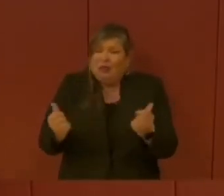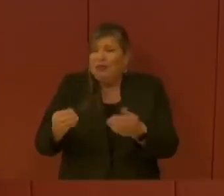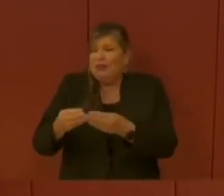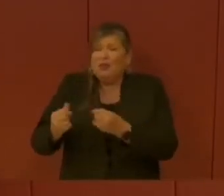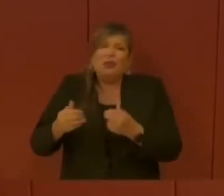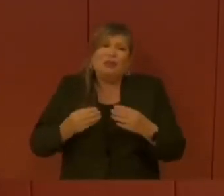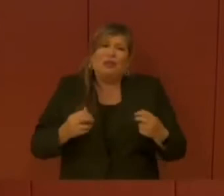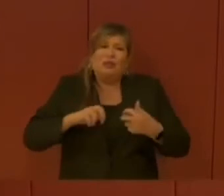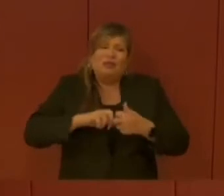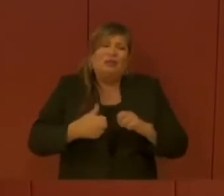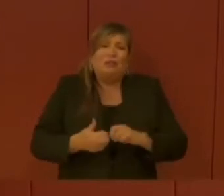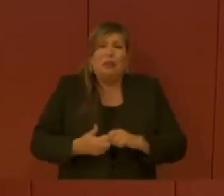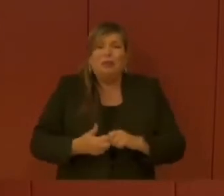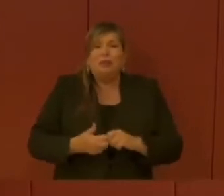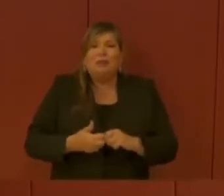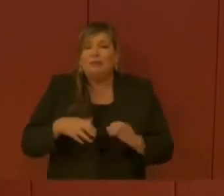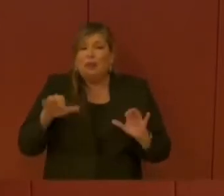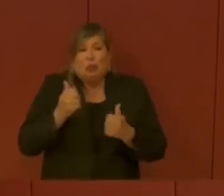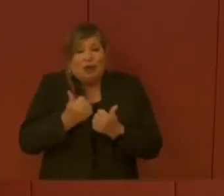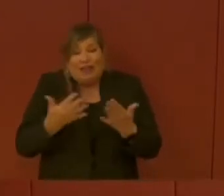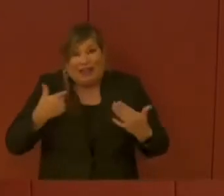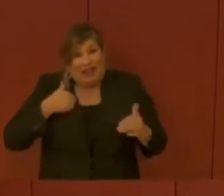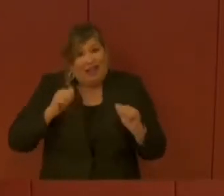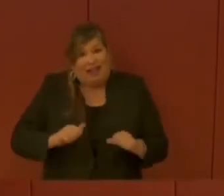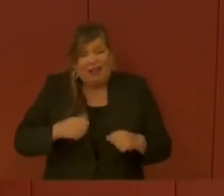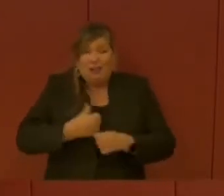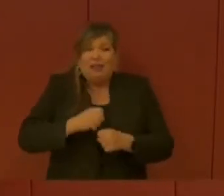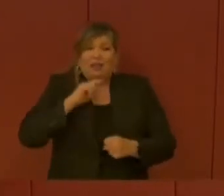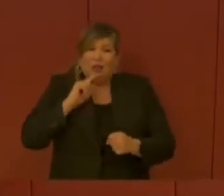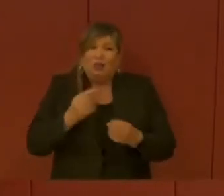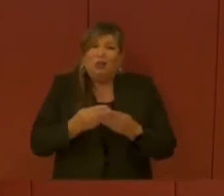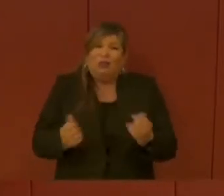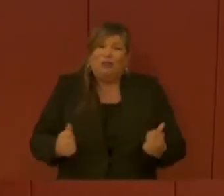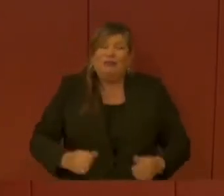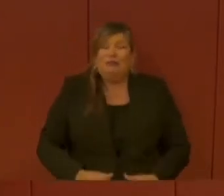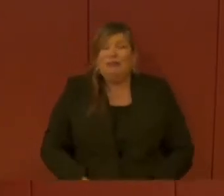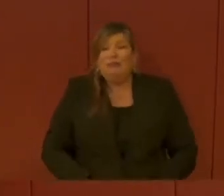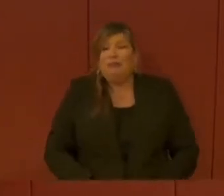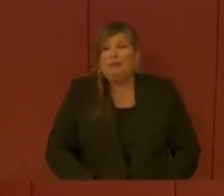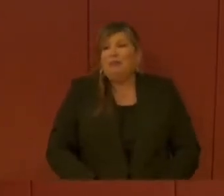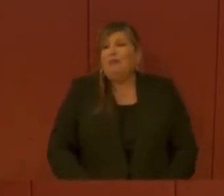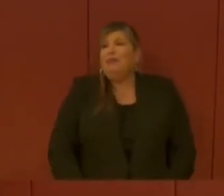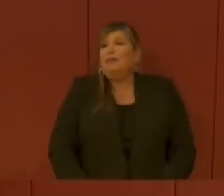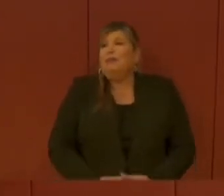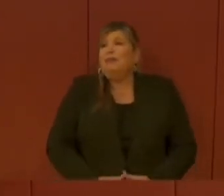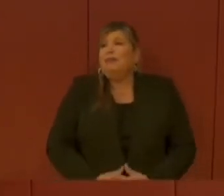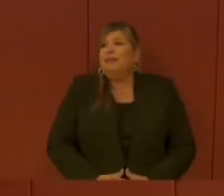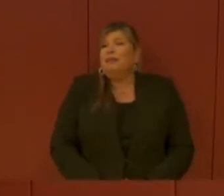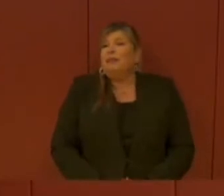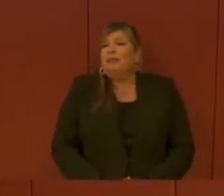do everything in my power to address it head on. Thank you.